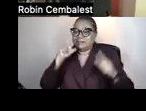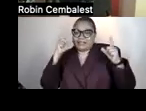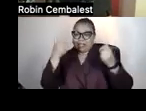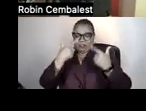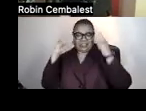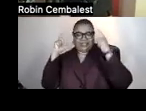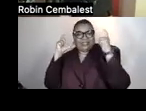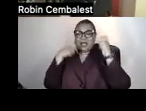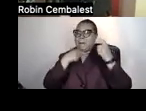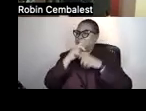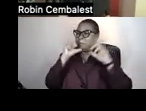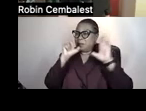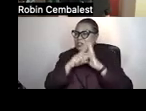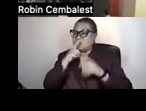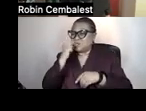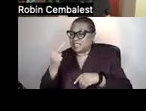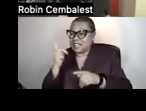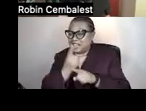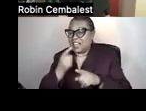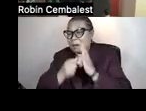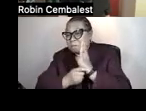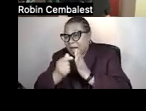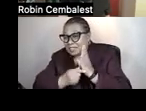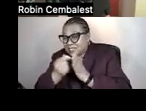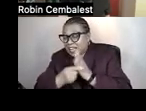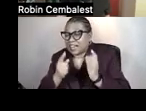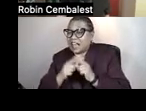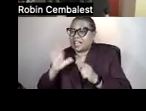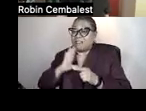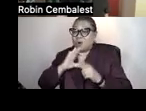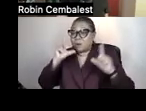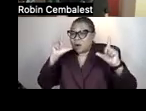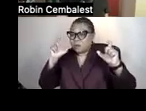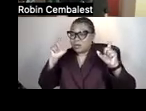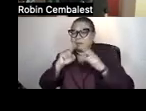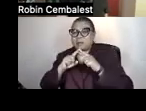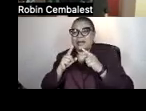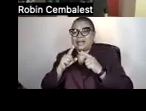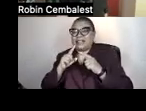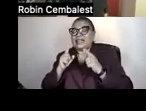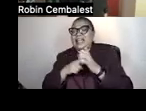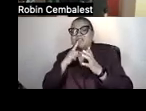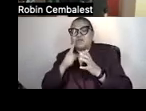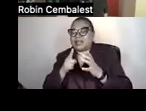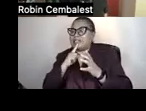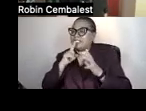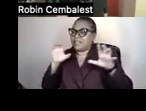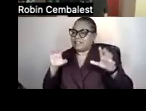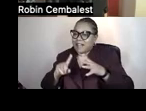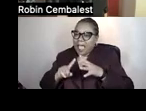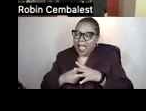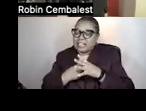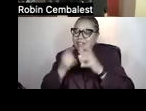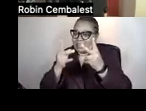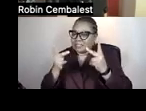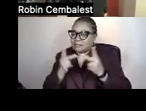They're not pictures you'd see necessarily in a magazine, like a formal portrait. And in each case, she's really activating the